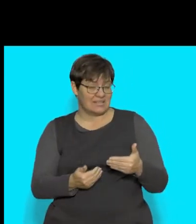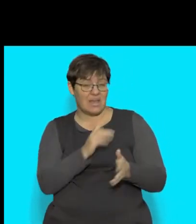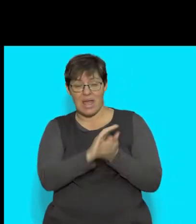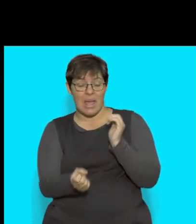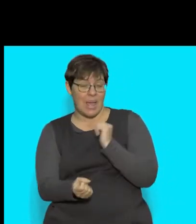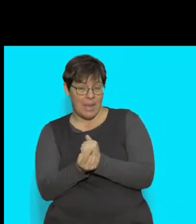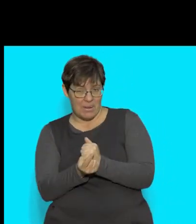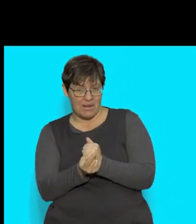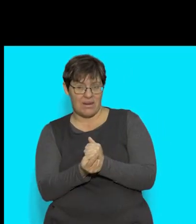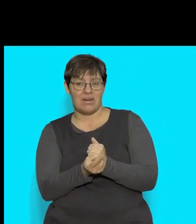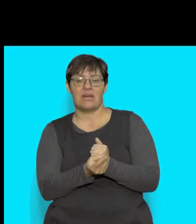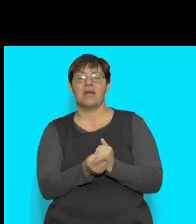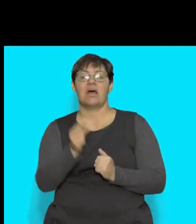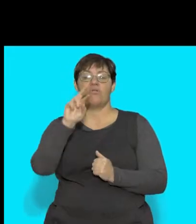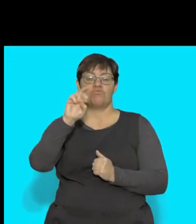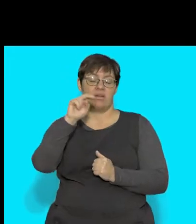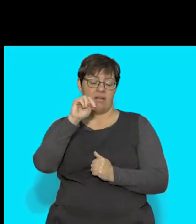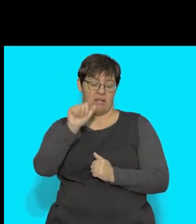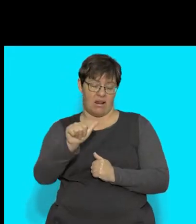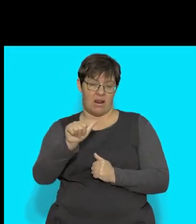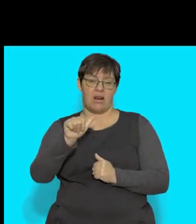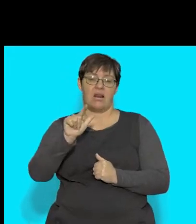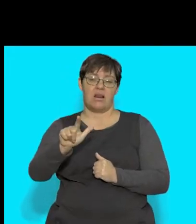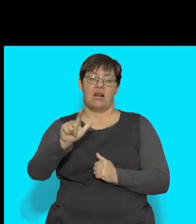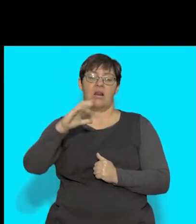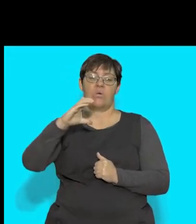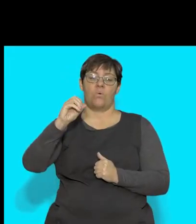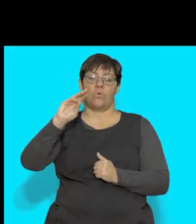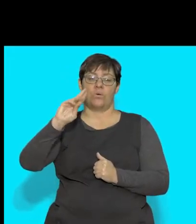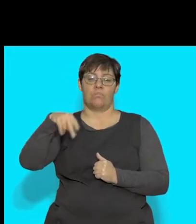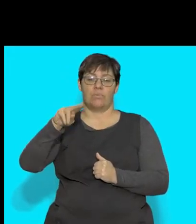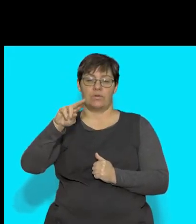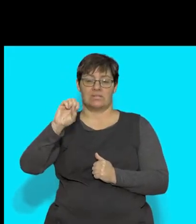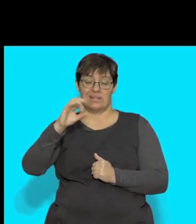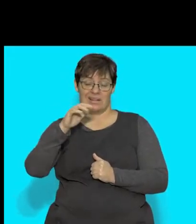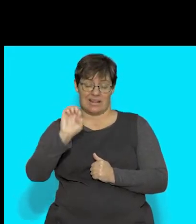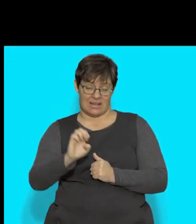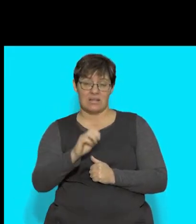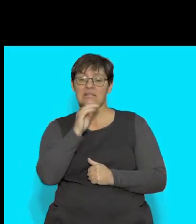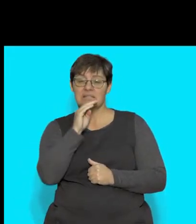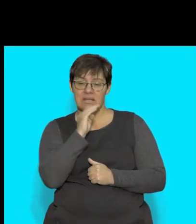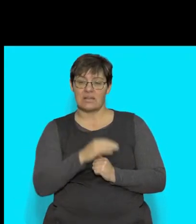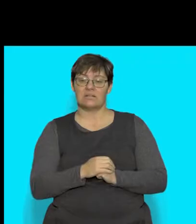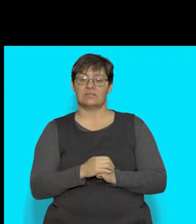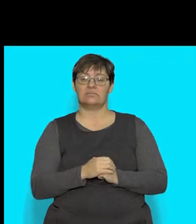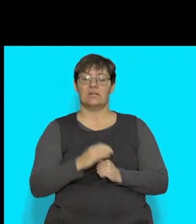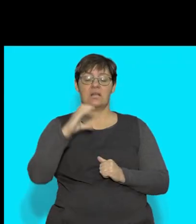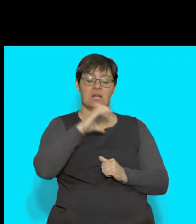that occurs in the renal corpuscle. Now, the process you're going to say is